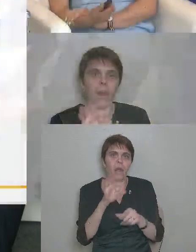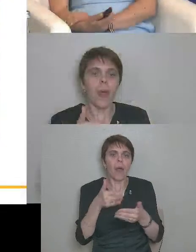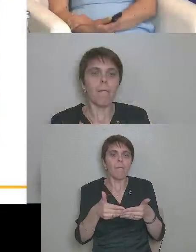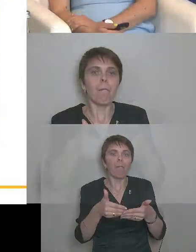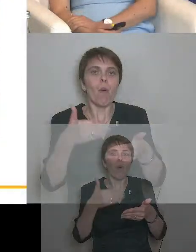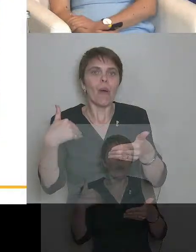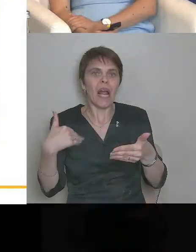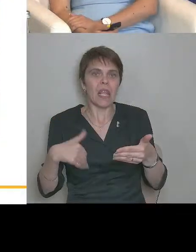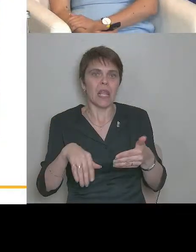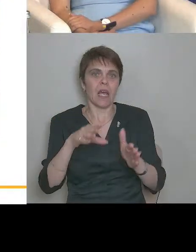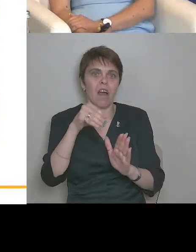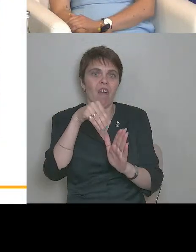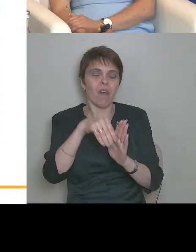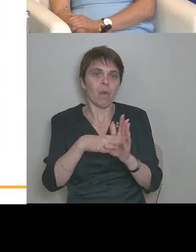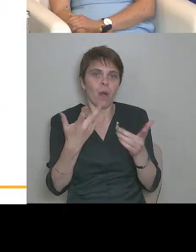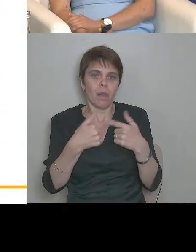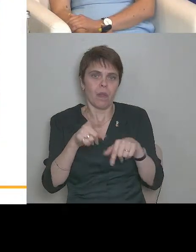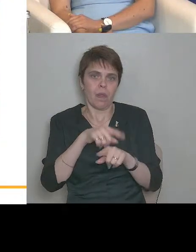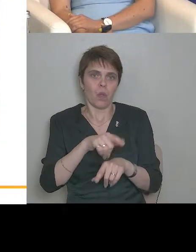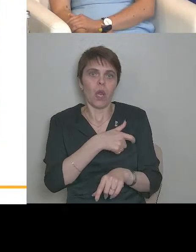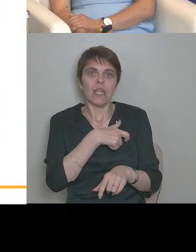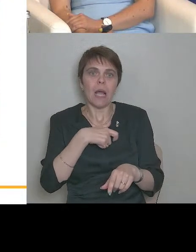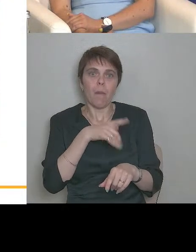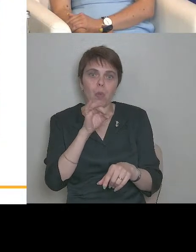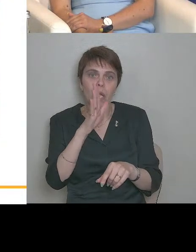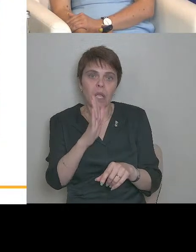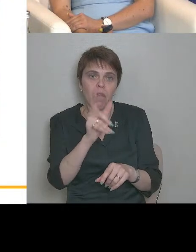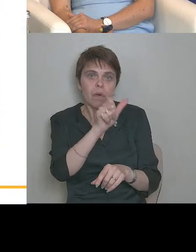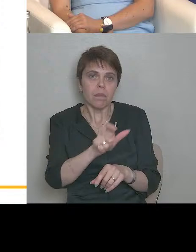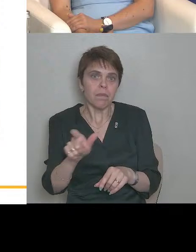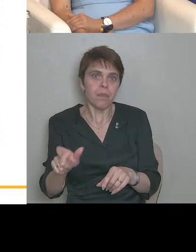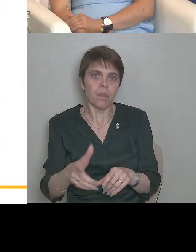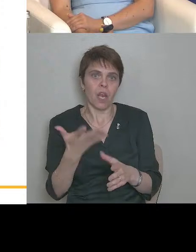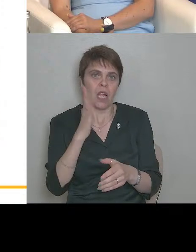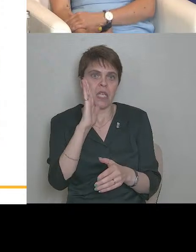that we saw at the previous elections,